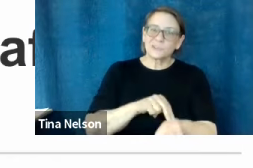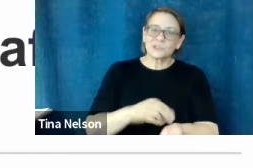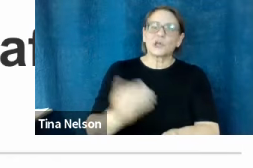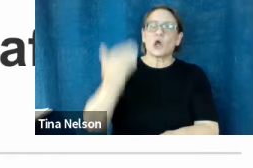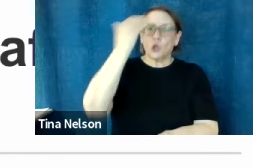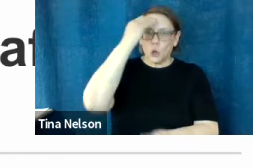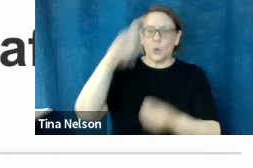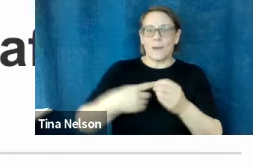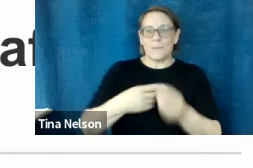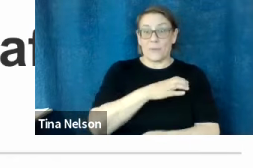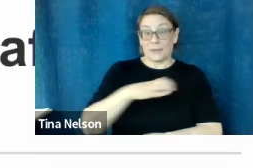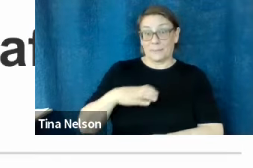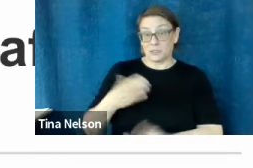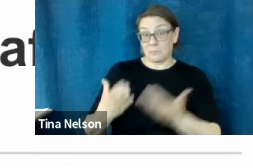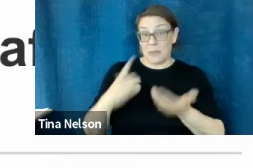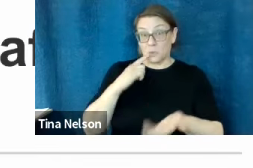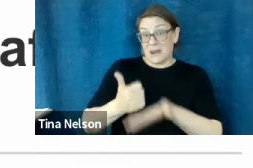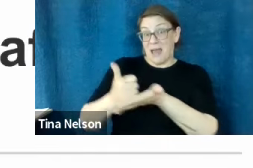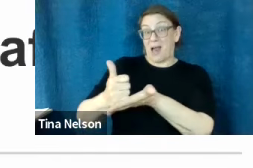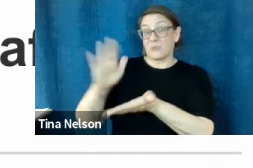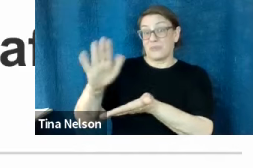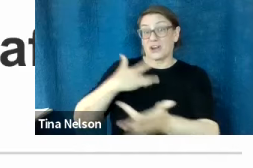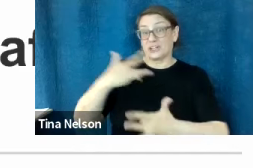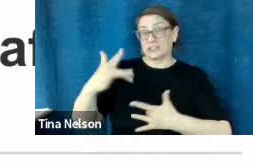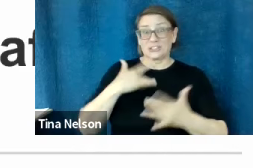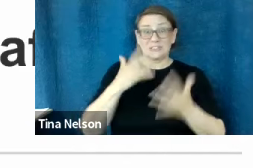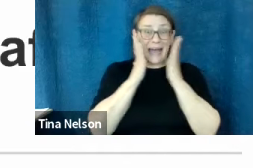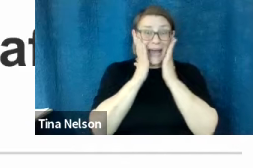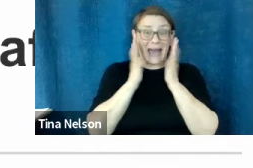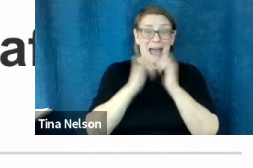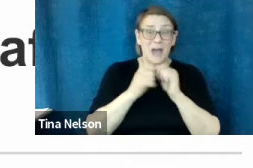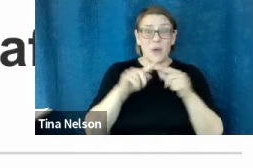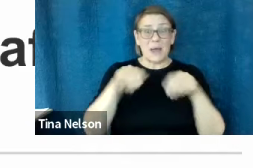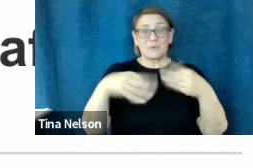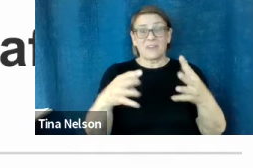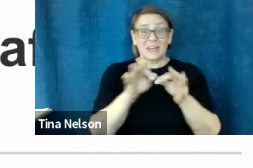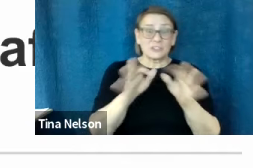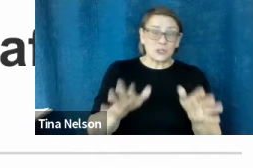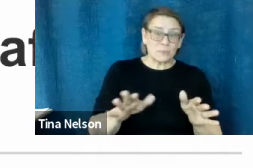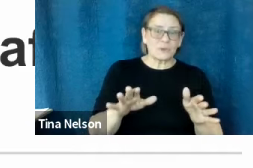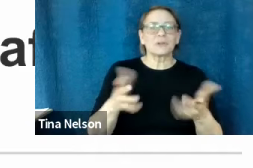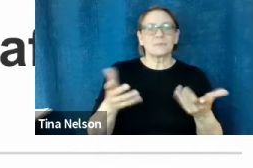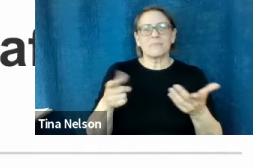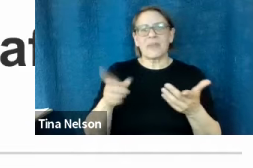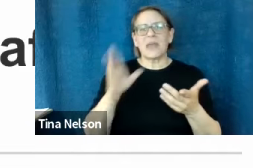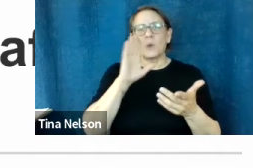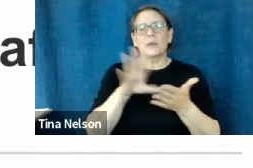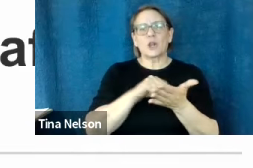would alleviate maybe a lot of their concerns with trying to provide interpreters or learning about VRI, VRS, et cetera.